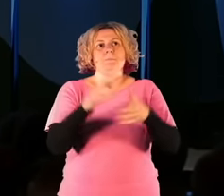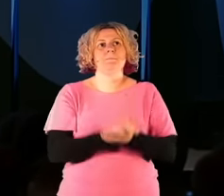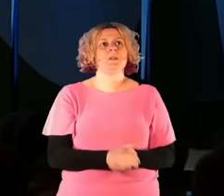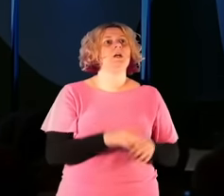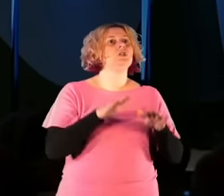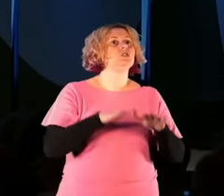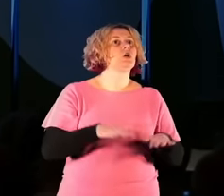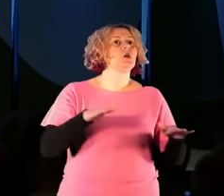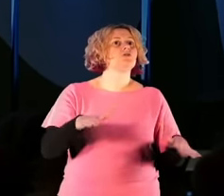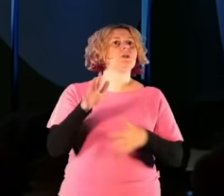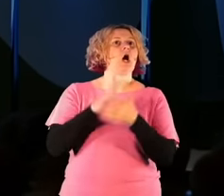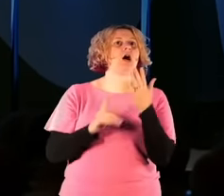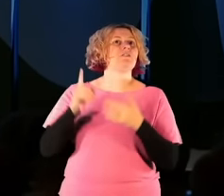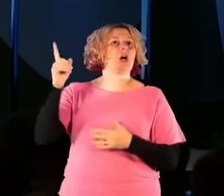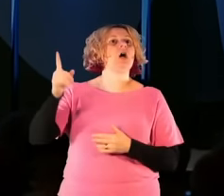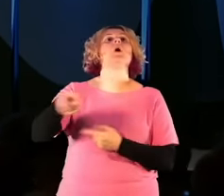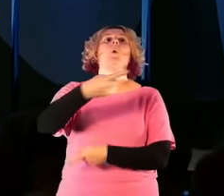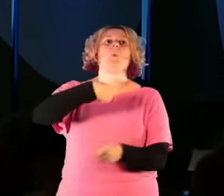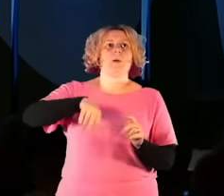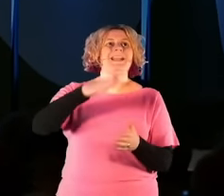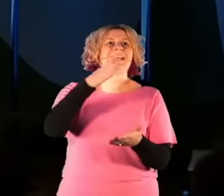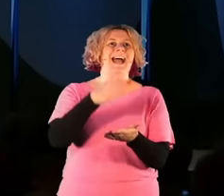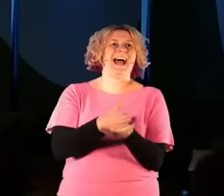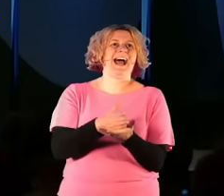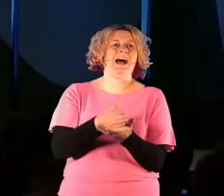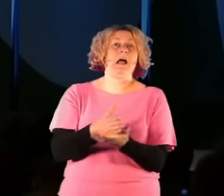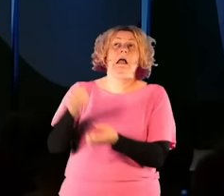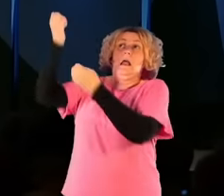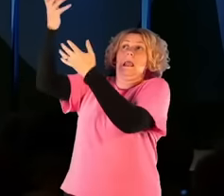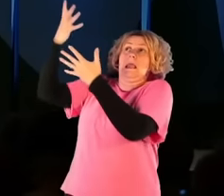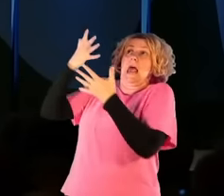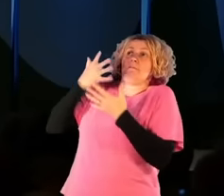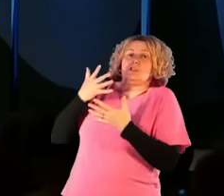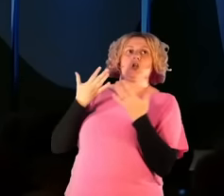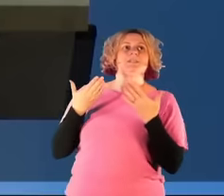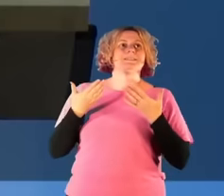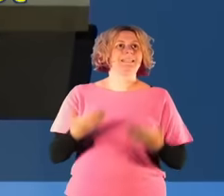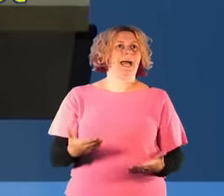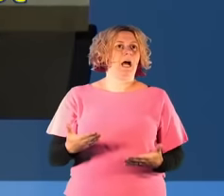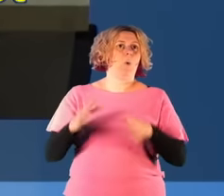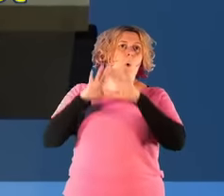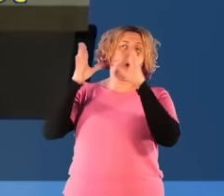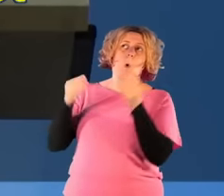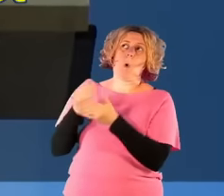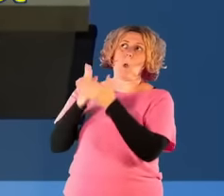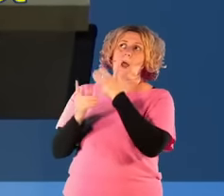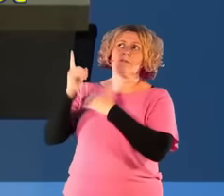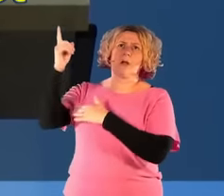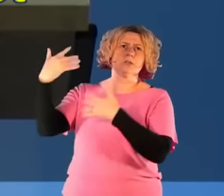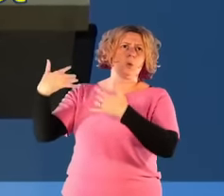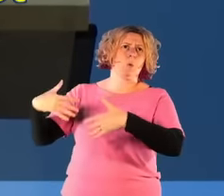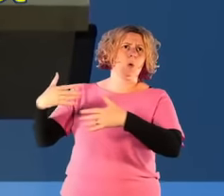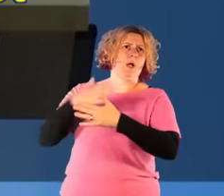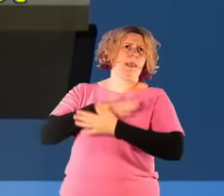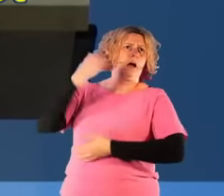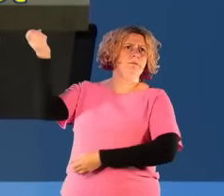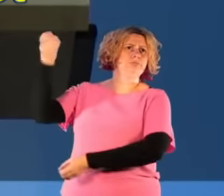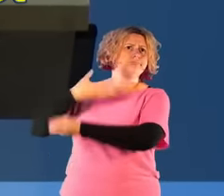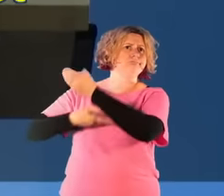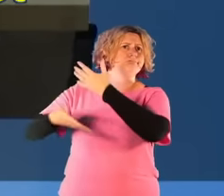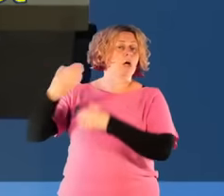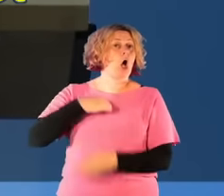are. Lavished on us now all of God's great love. Know this now. The world does not